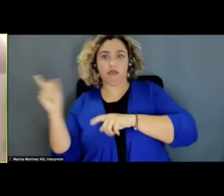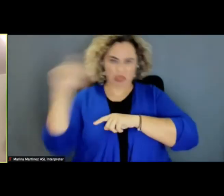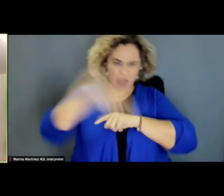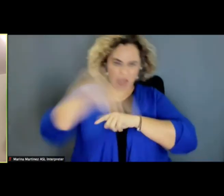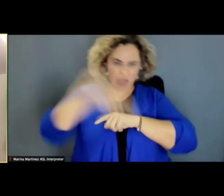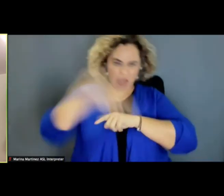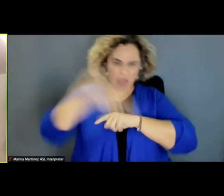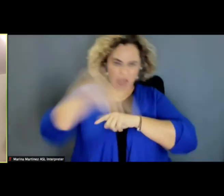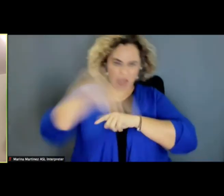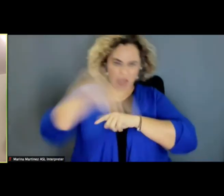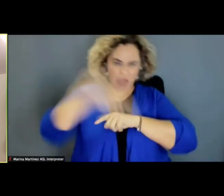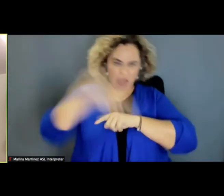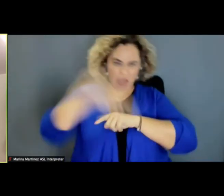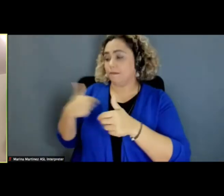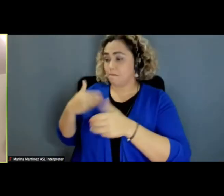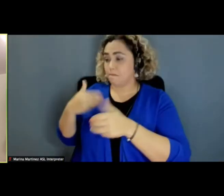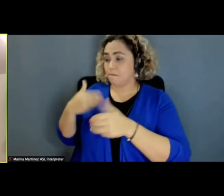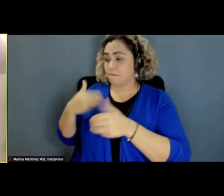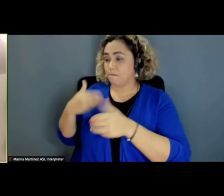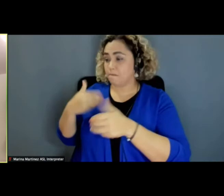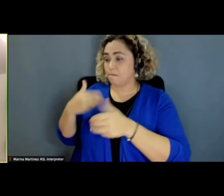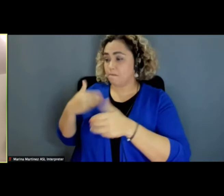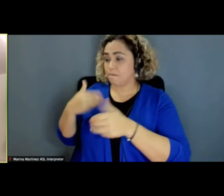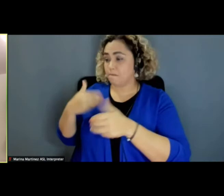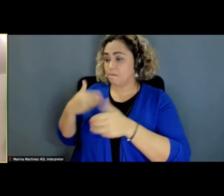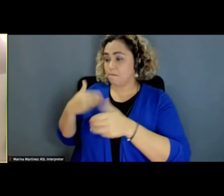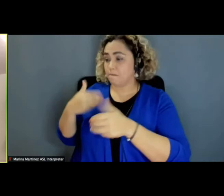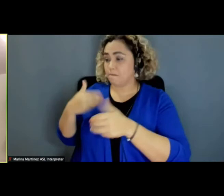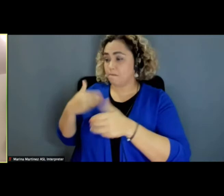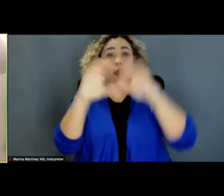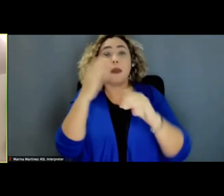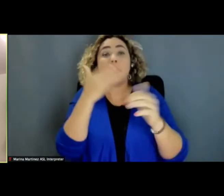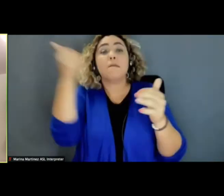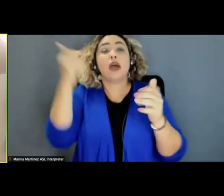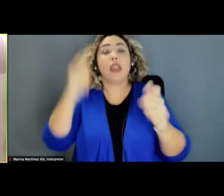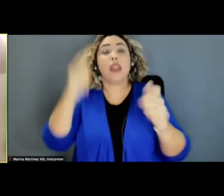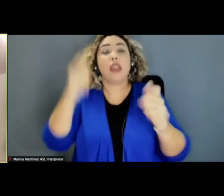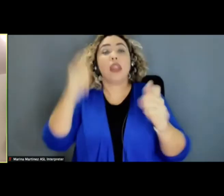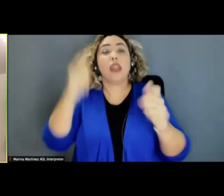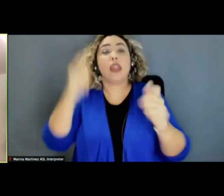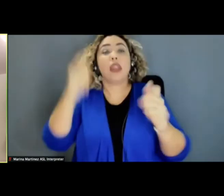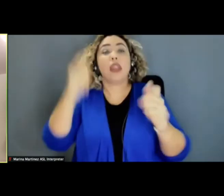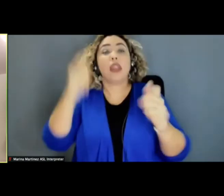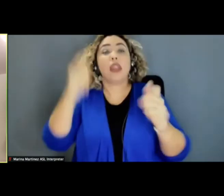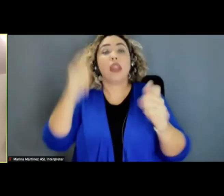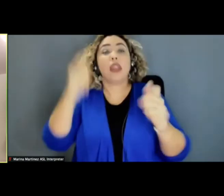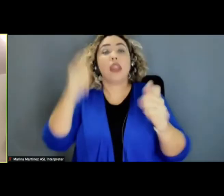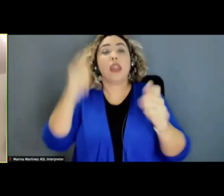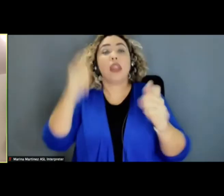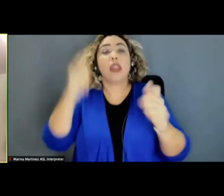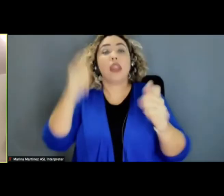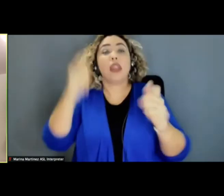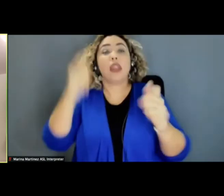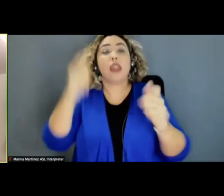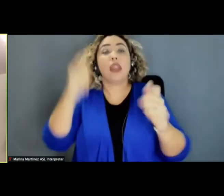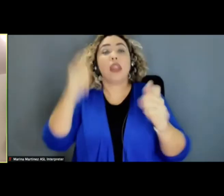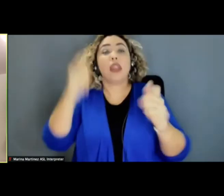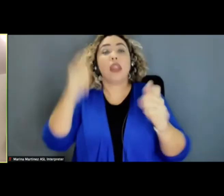to leave their distant homes in hope of a better life, and some have lived on this land for more